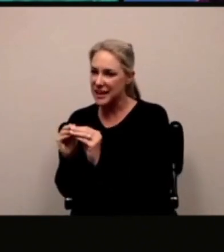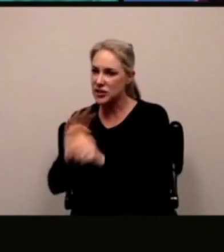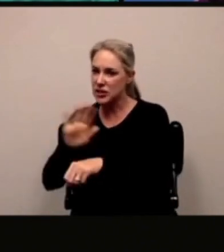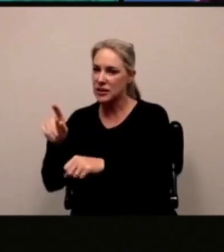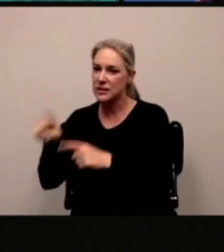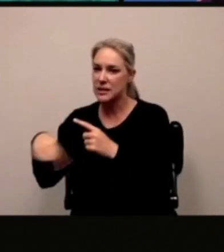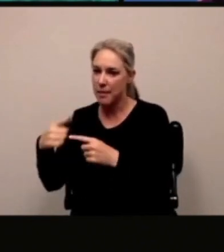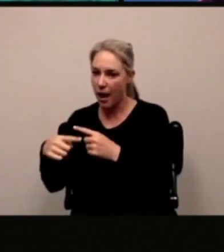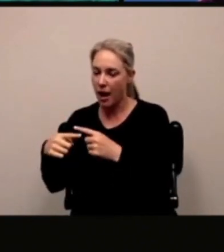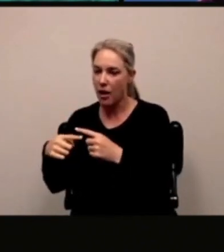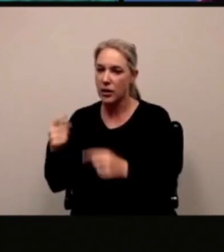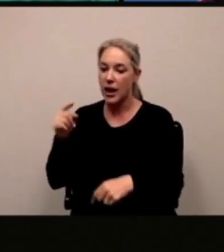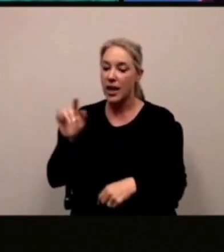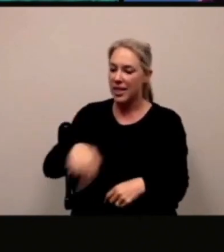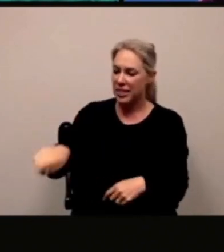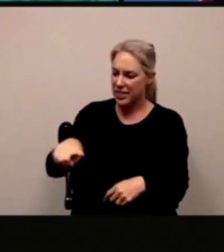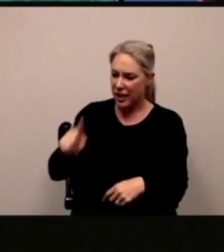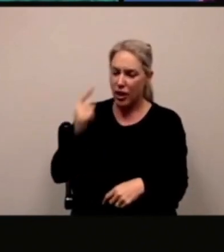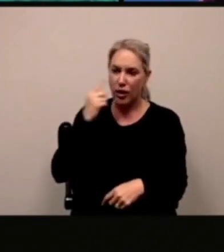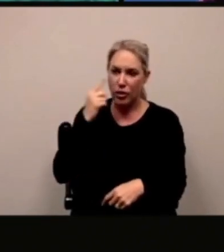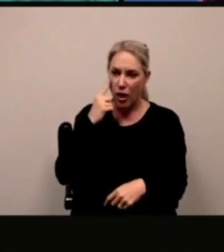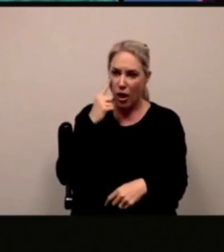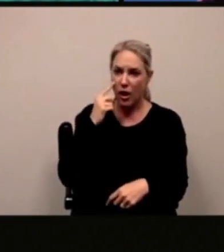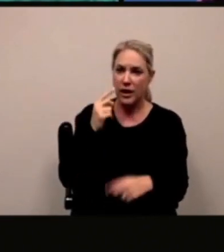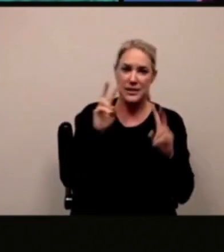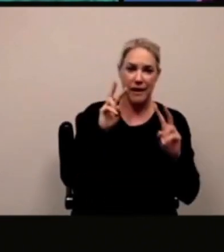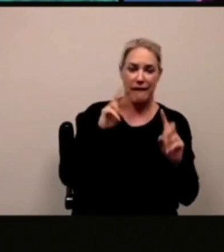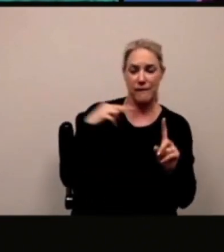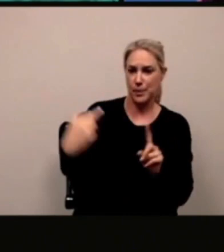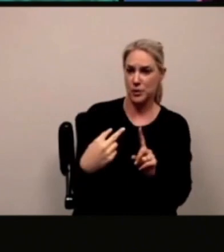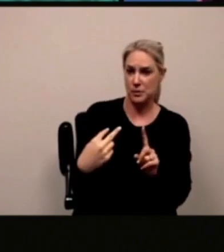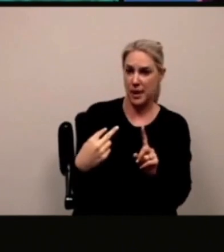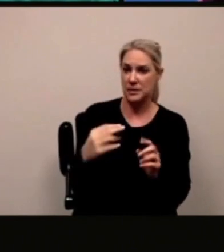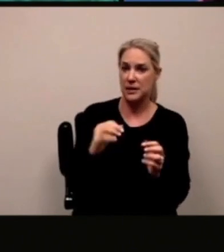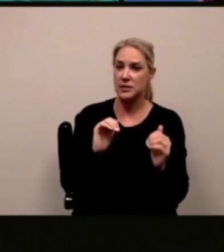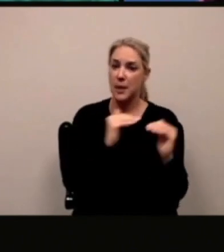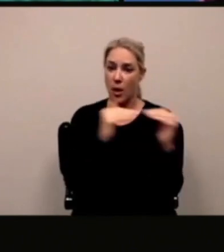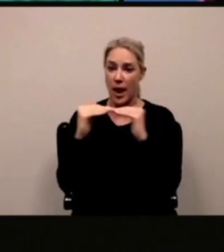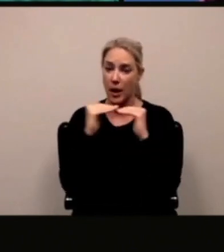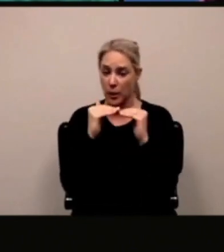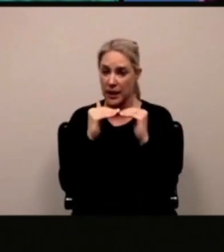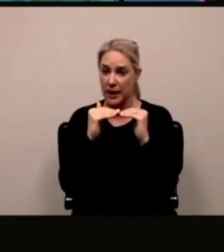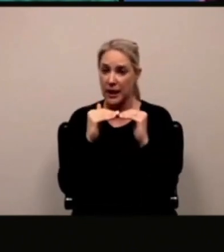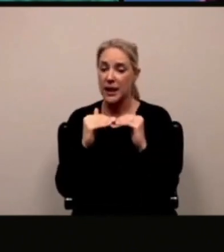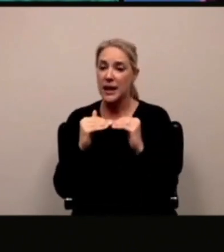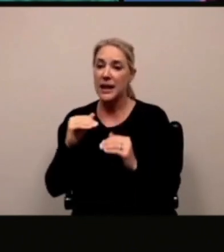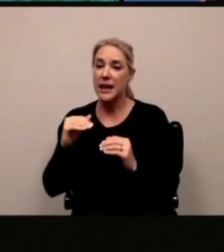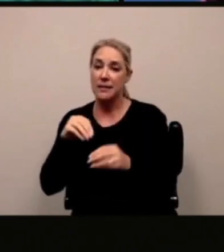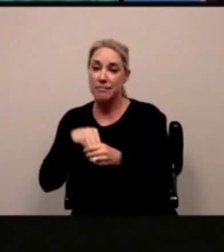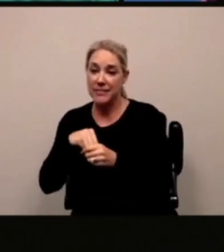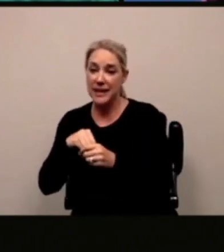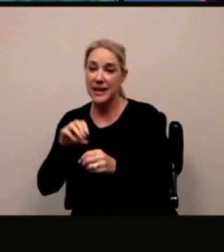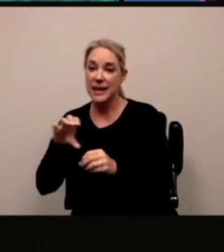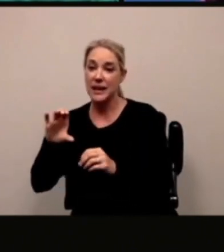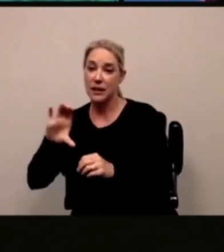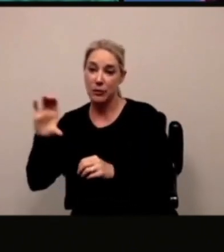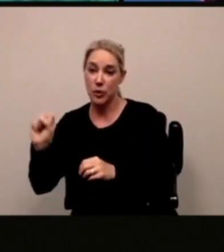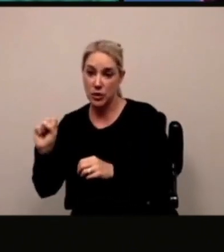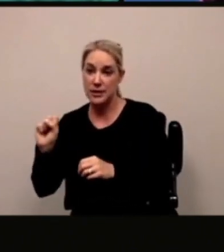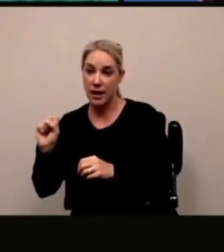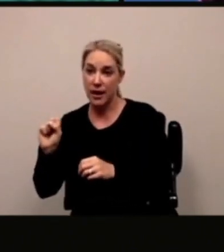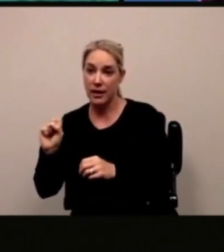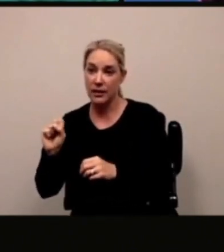views about the equity and justice in computer science. And I think that's a really positive connection that I can make for my students, and that'll keep them